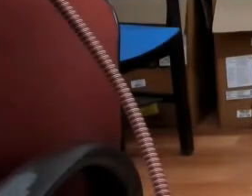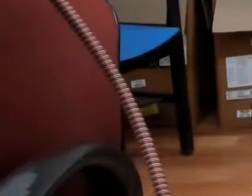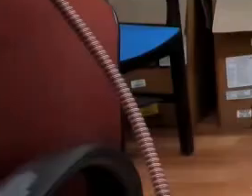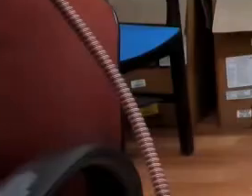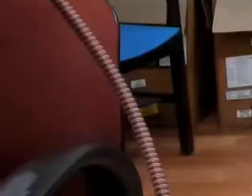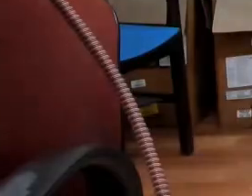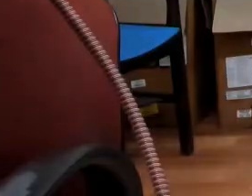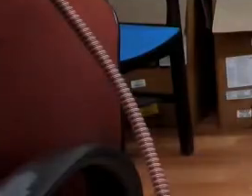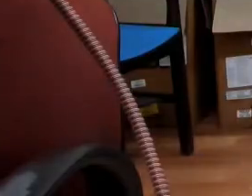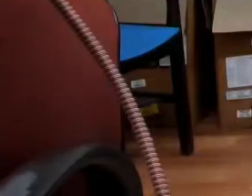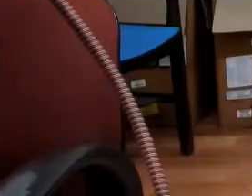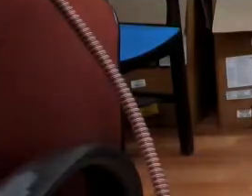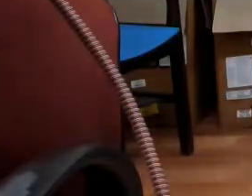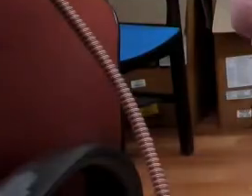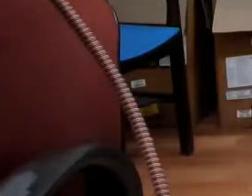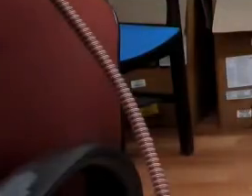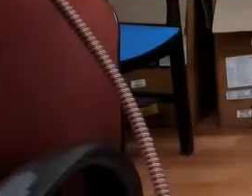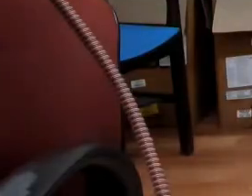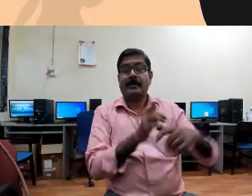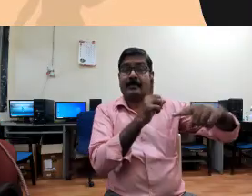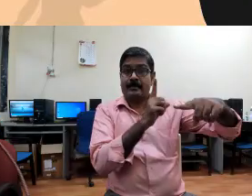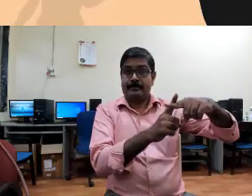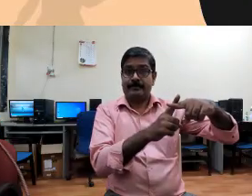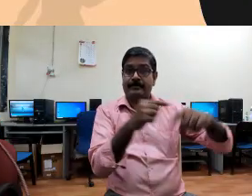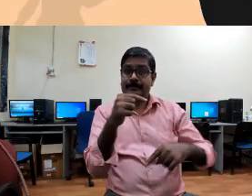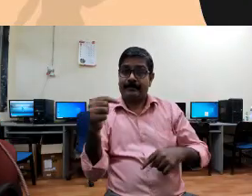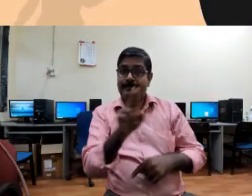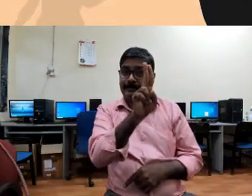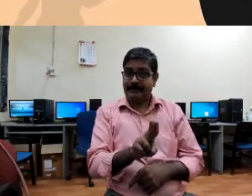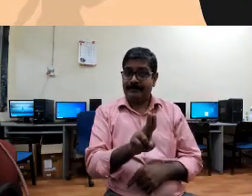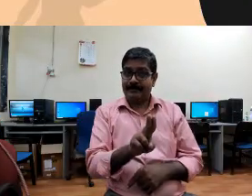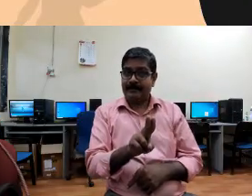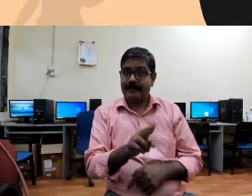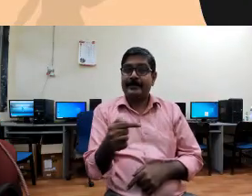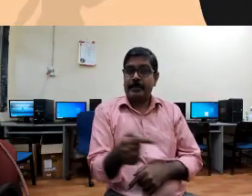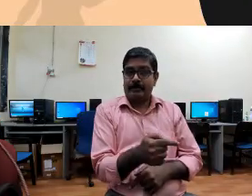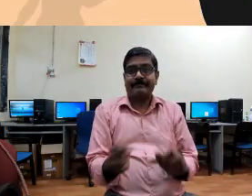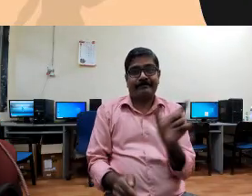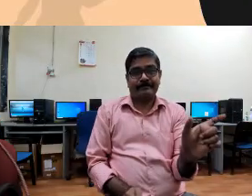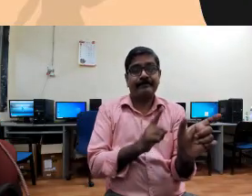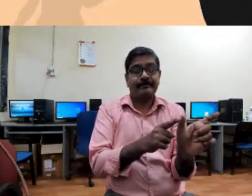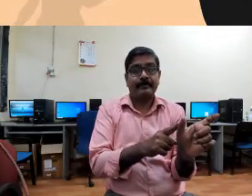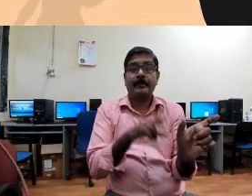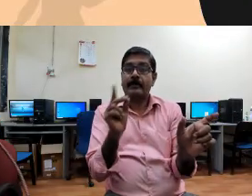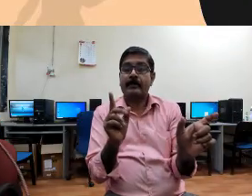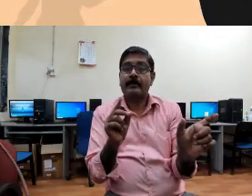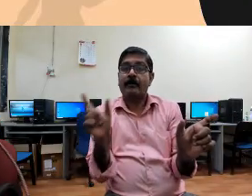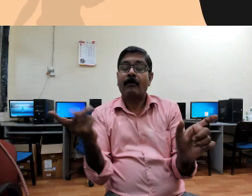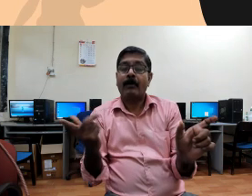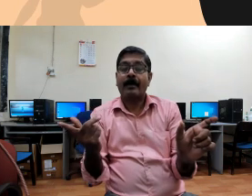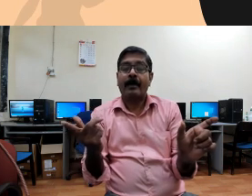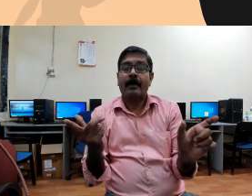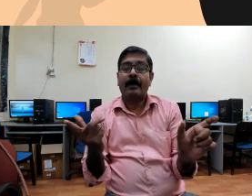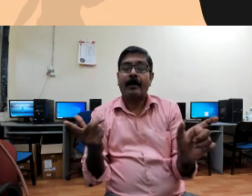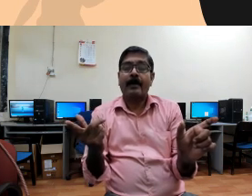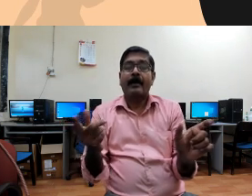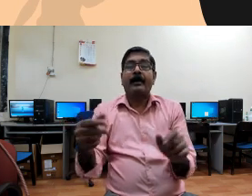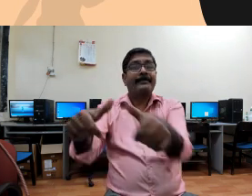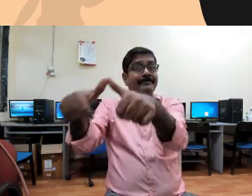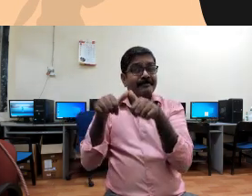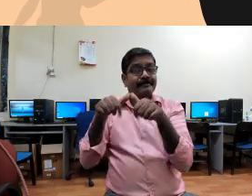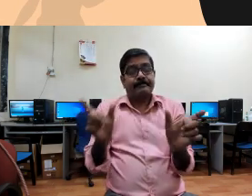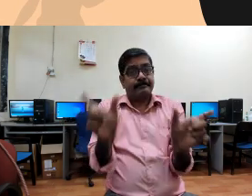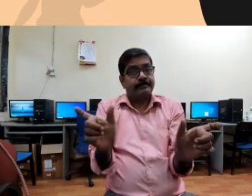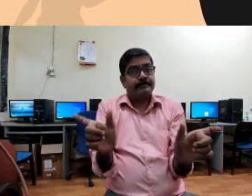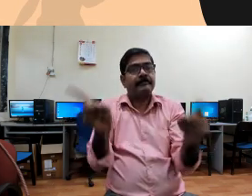In this experiment, he tried to pair a neutral stimulus with an unconditioned response.